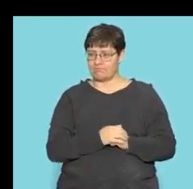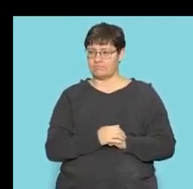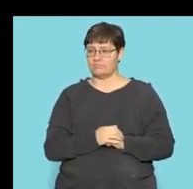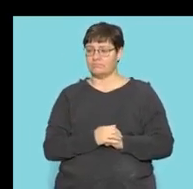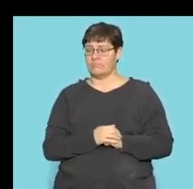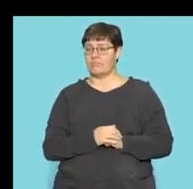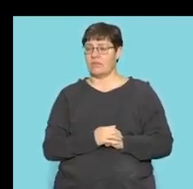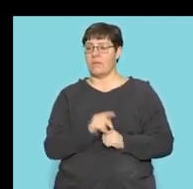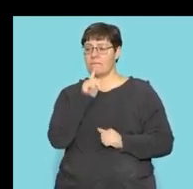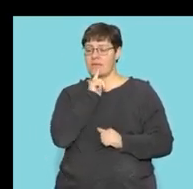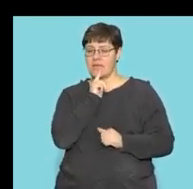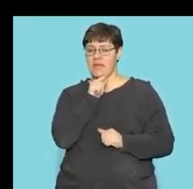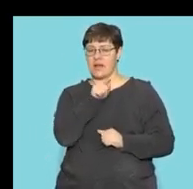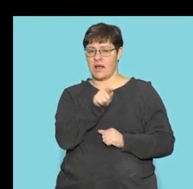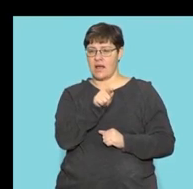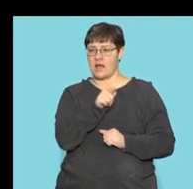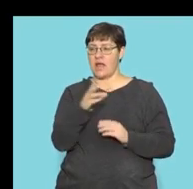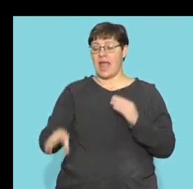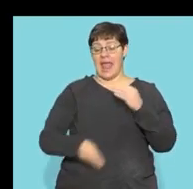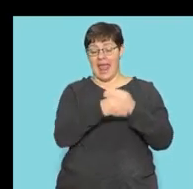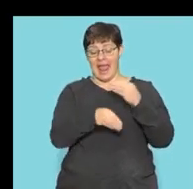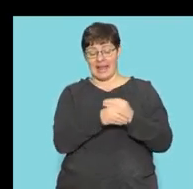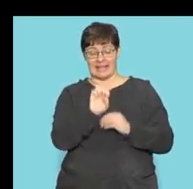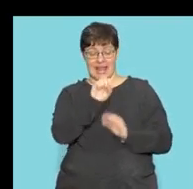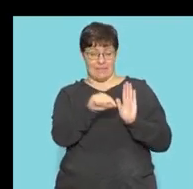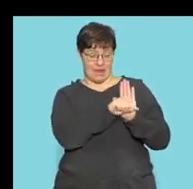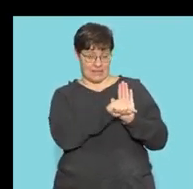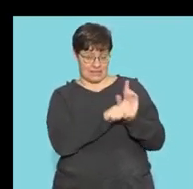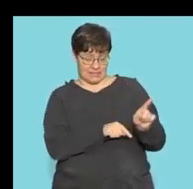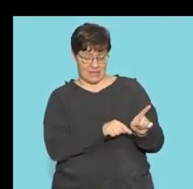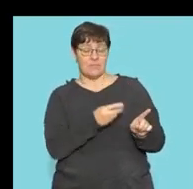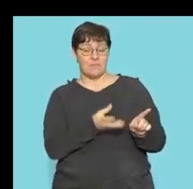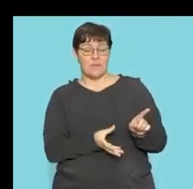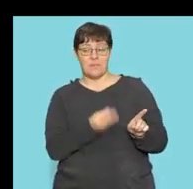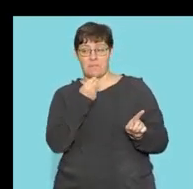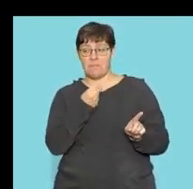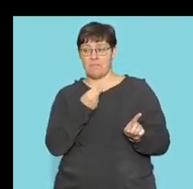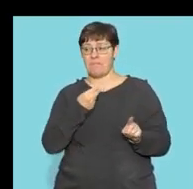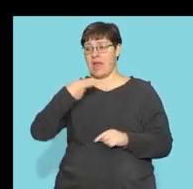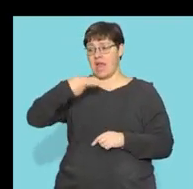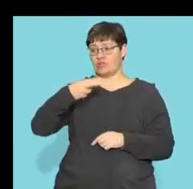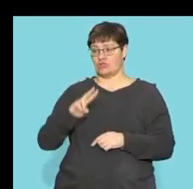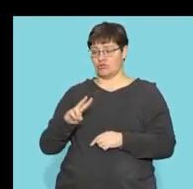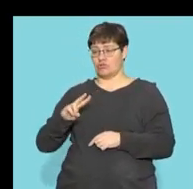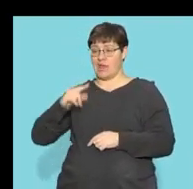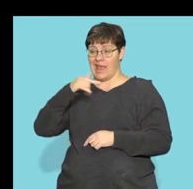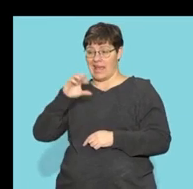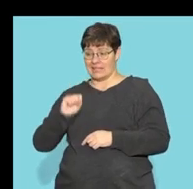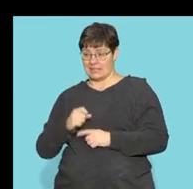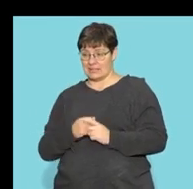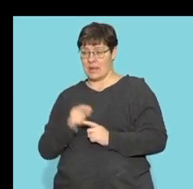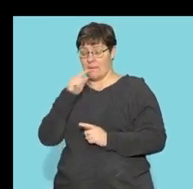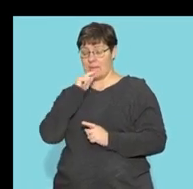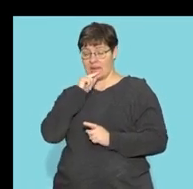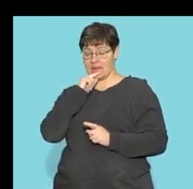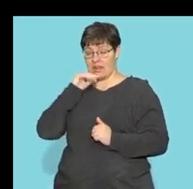case, I recognize this is a gain of electrons to give me hydrogen. So that's the reduction